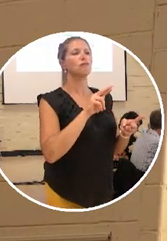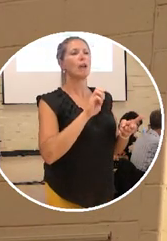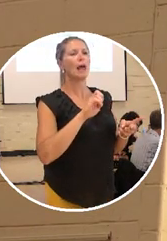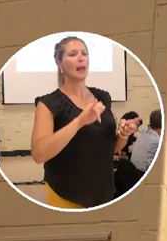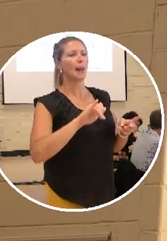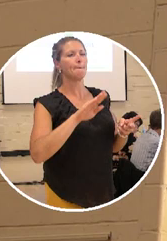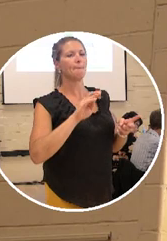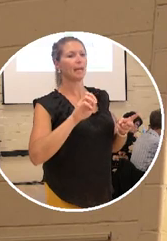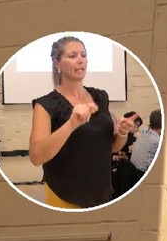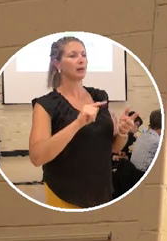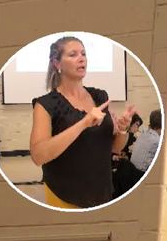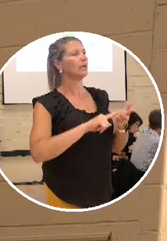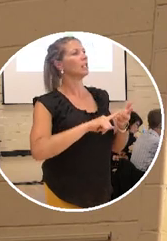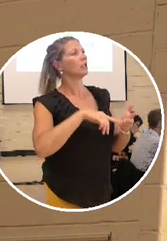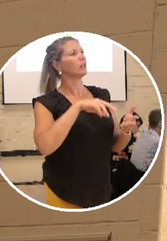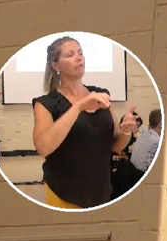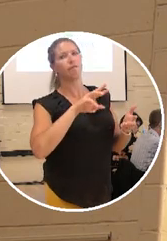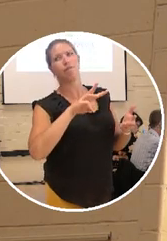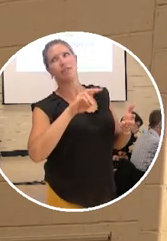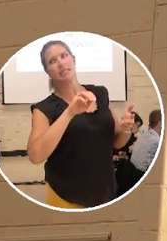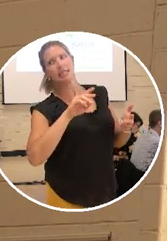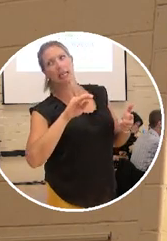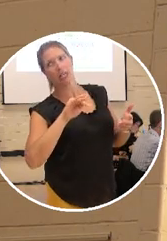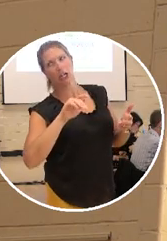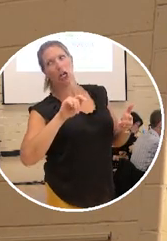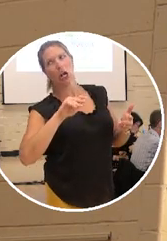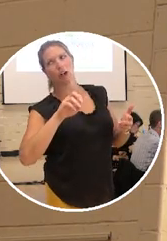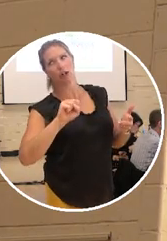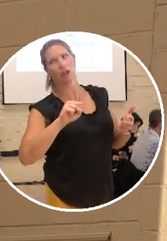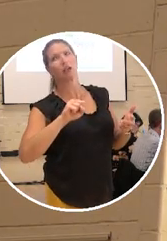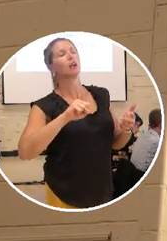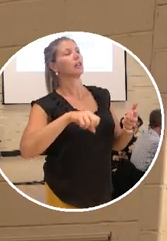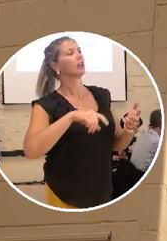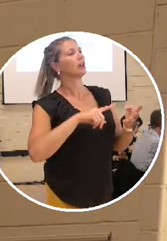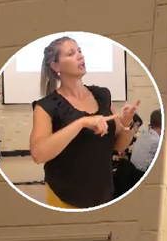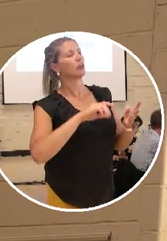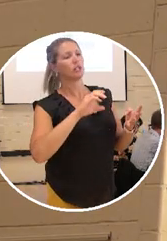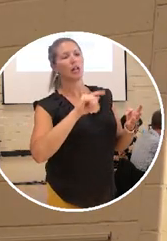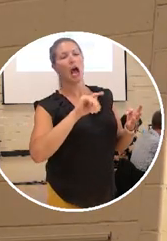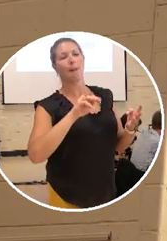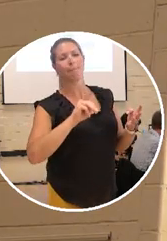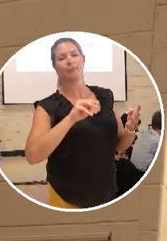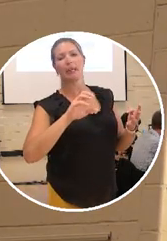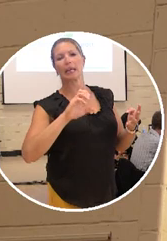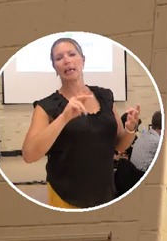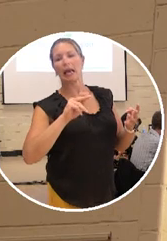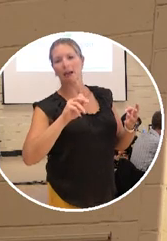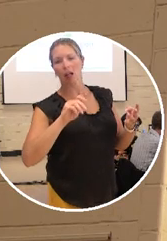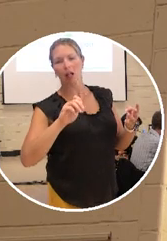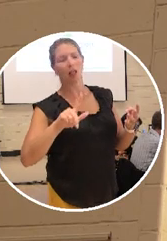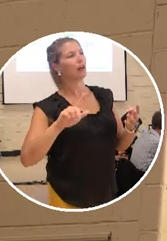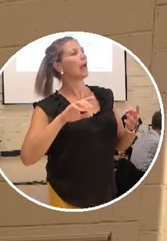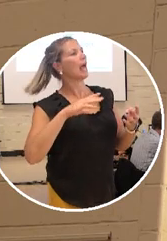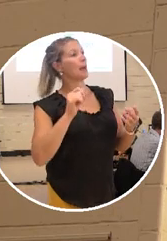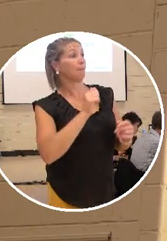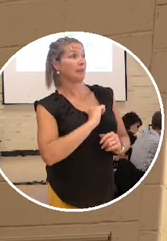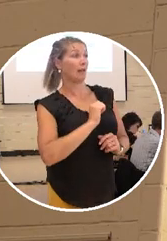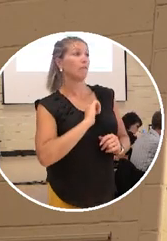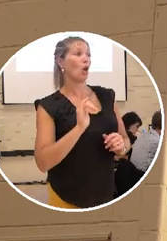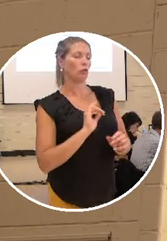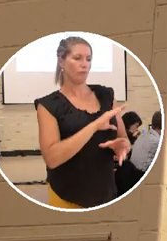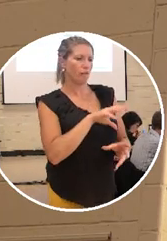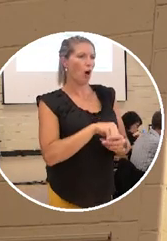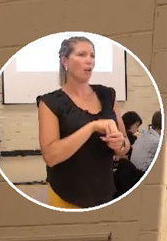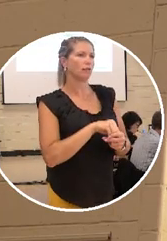Ryan, Winston Carter, John George, Tom Kendall, and myself. And I do want to thank each of